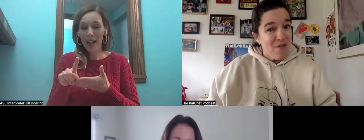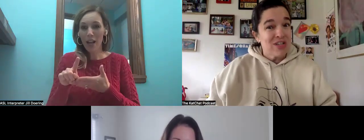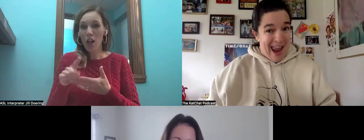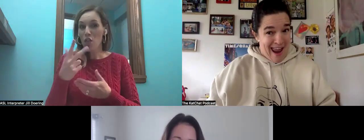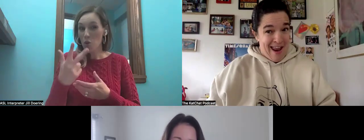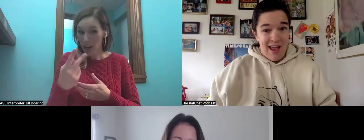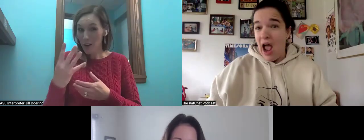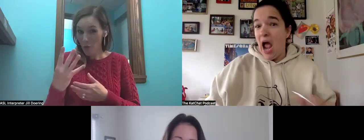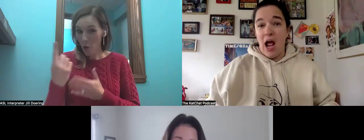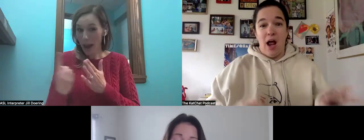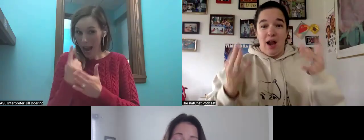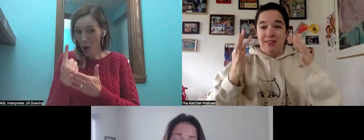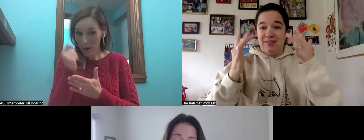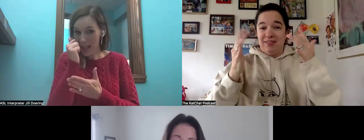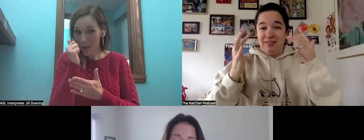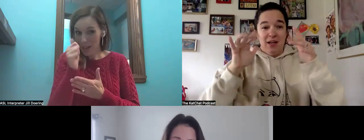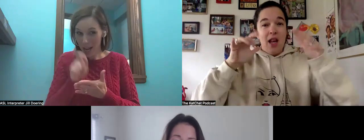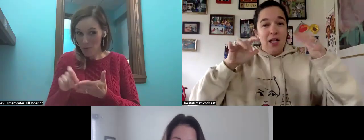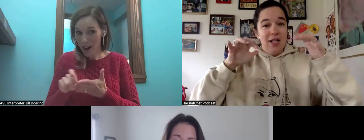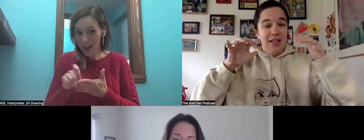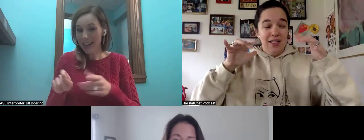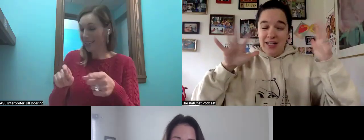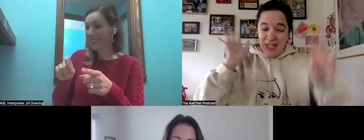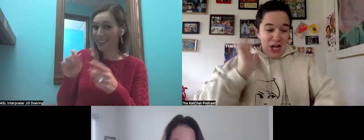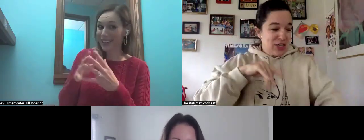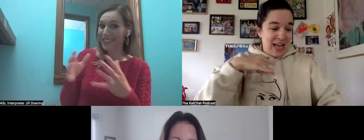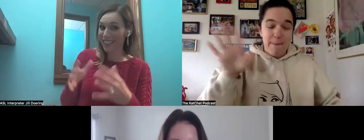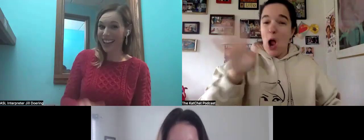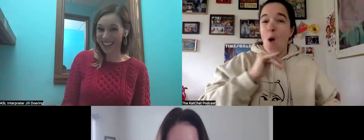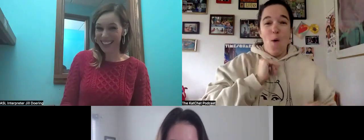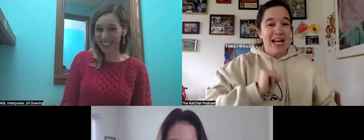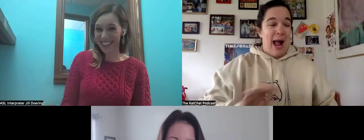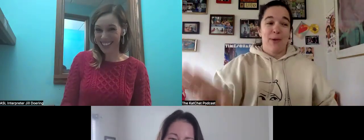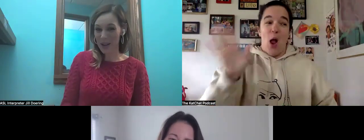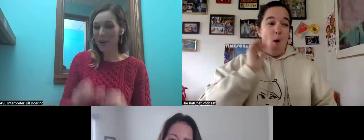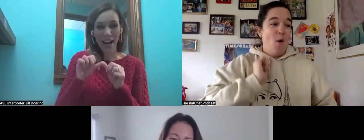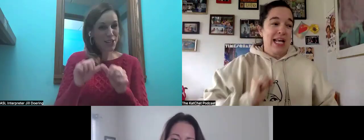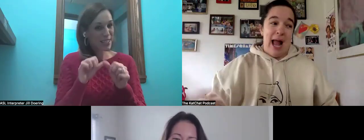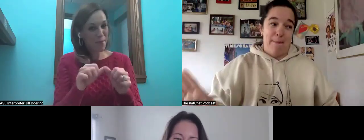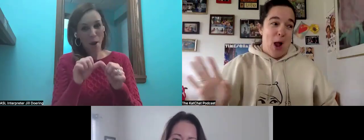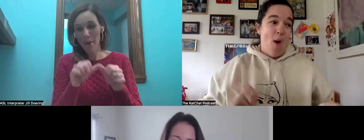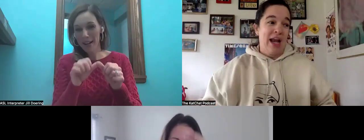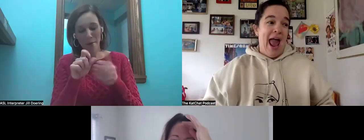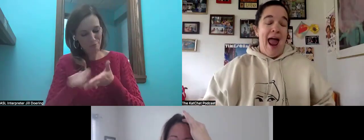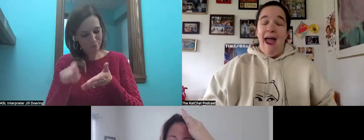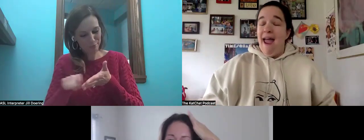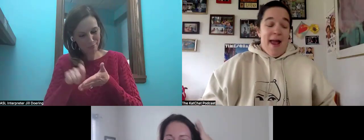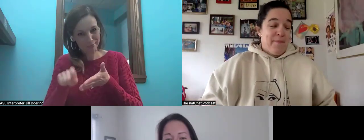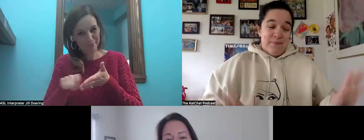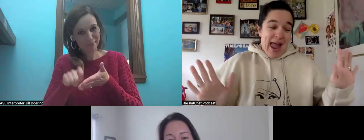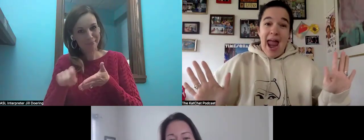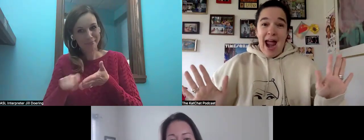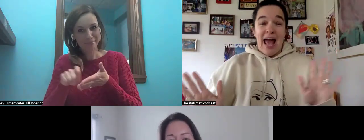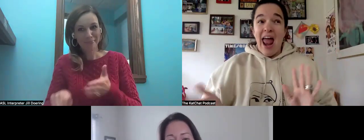3 to 4 hours every day, A uh, lot. Yeah. just kept going and kept going and kept going.